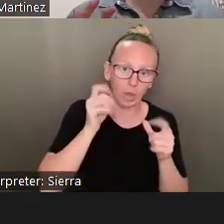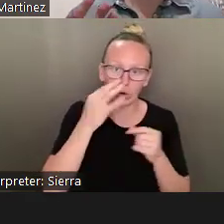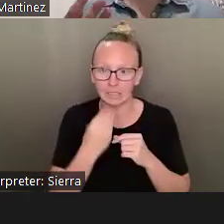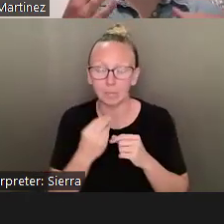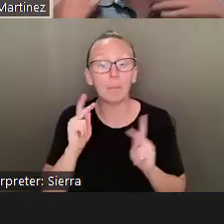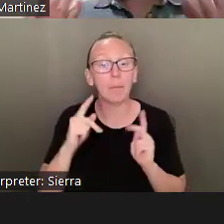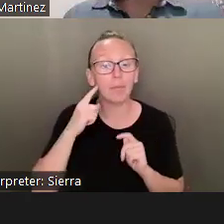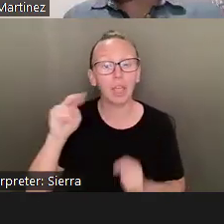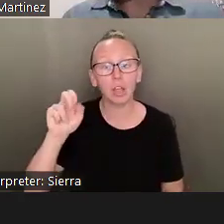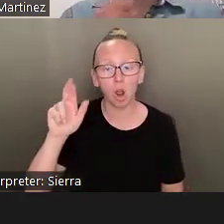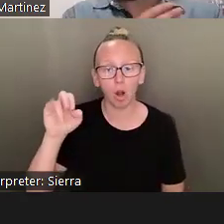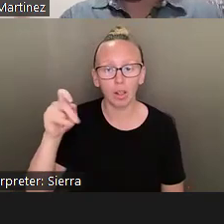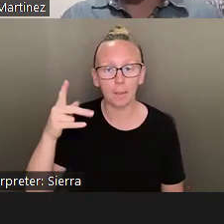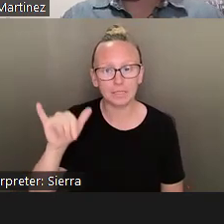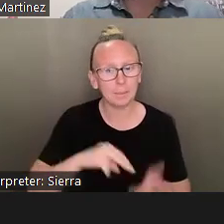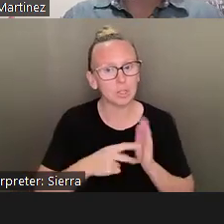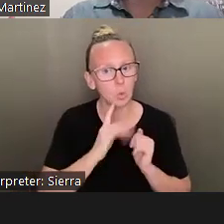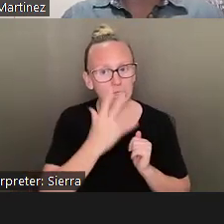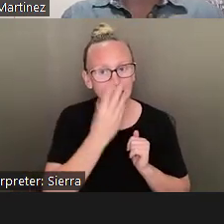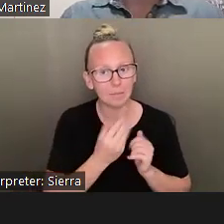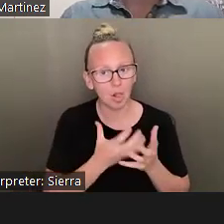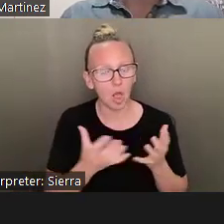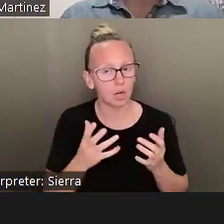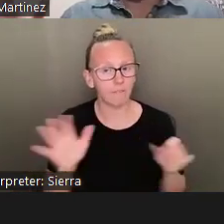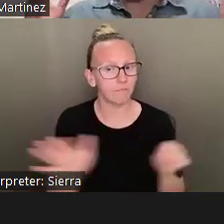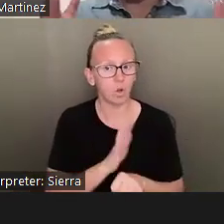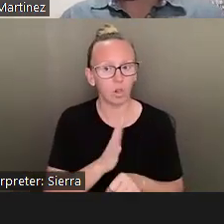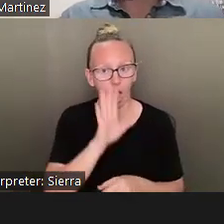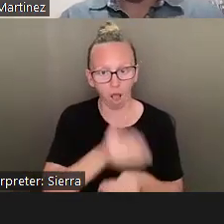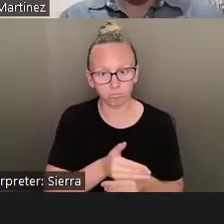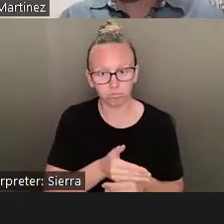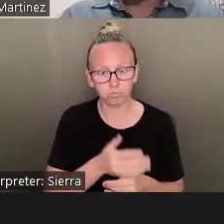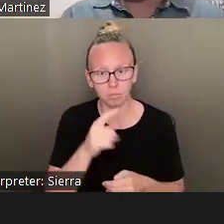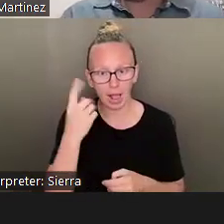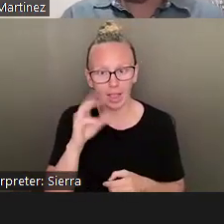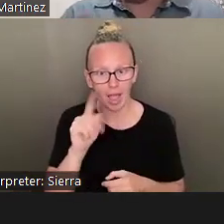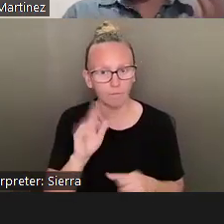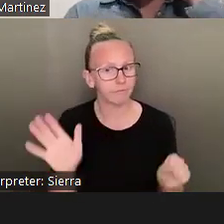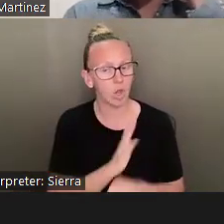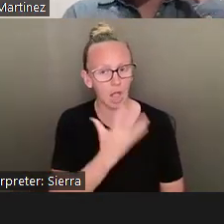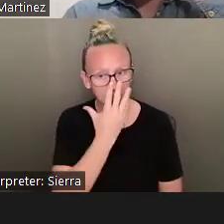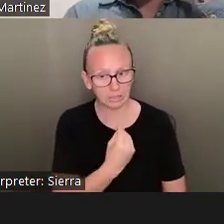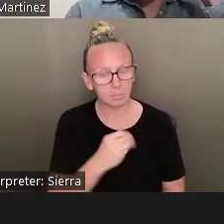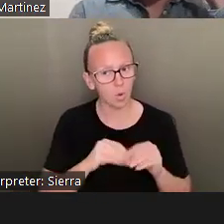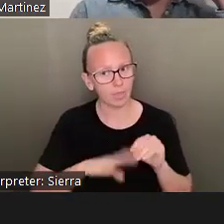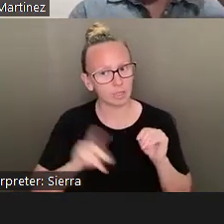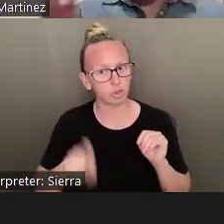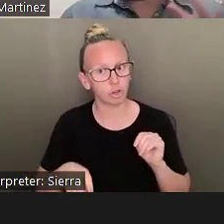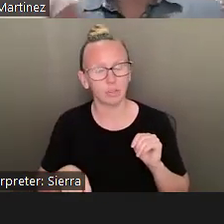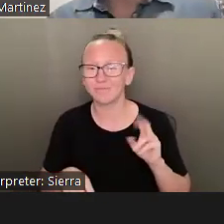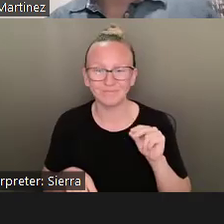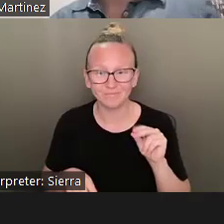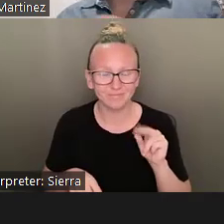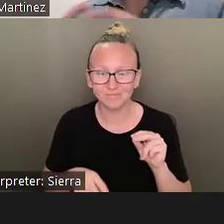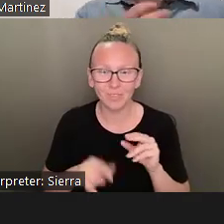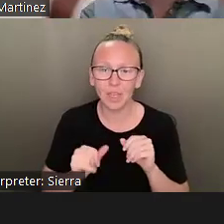that it's, oh, you just sleep a lot. It's a total blackout. And you're just fully asleep more than you should be. But what narcolepsy